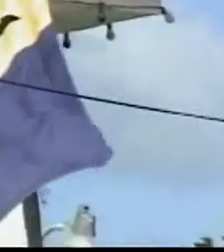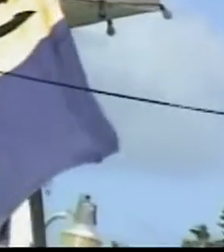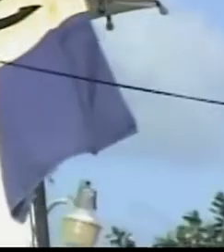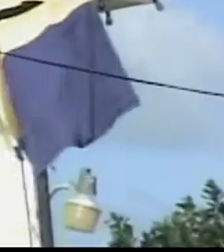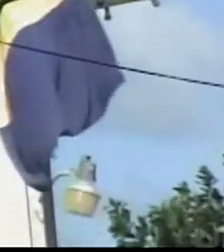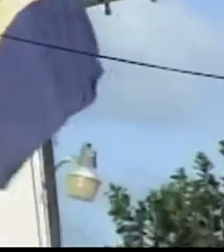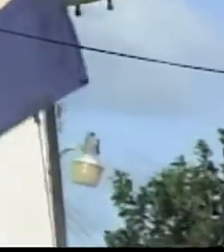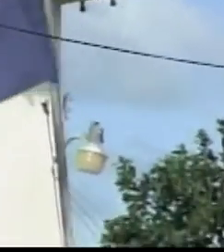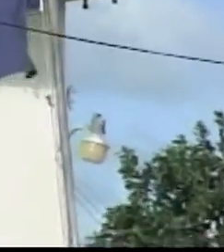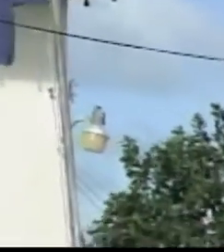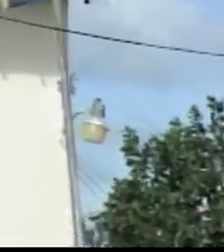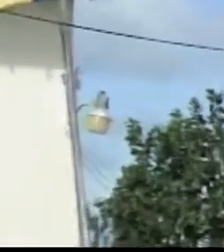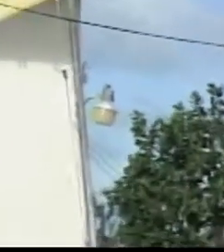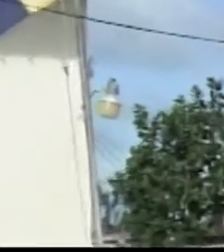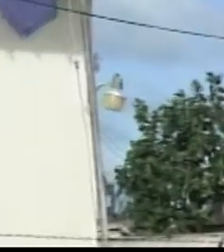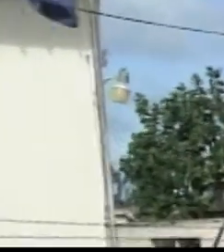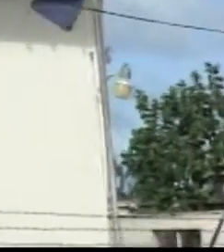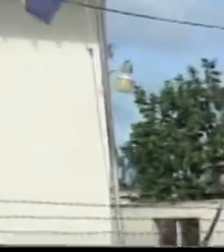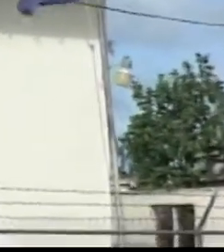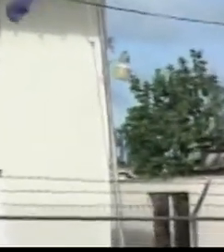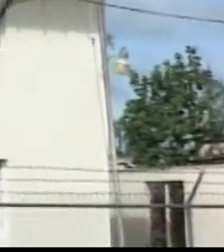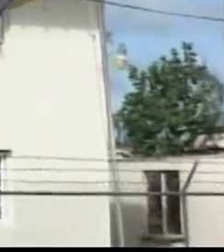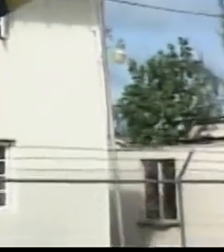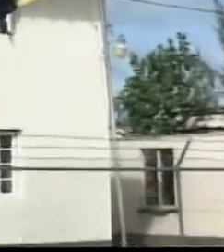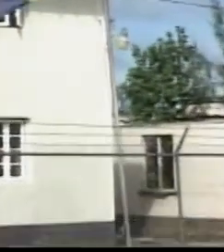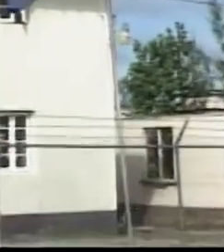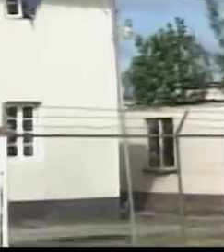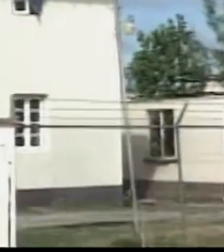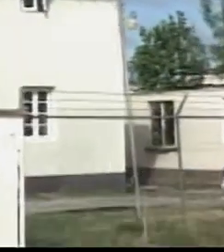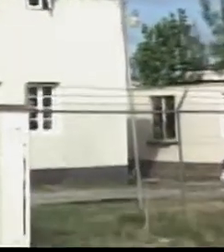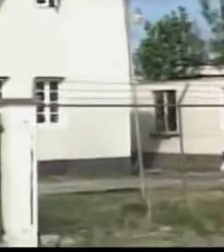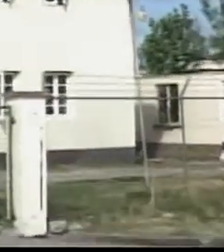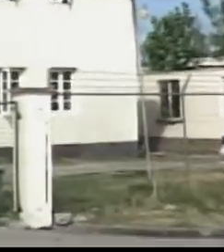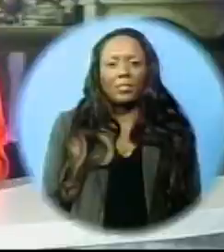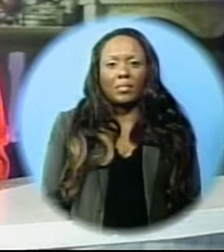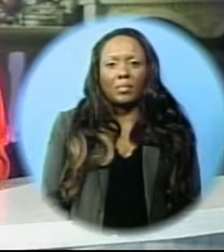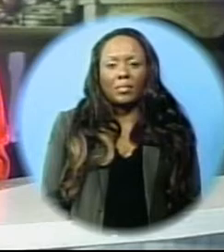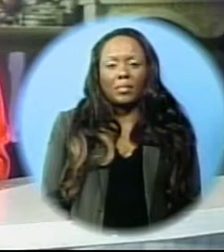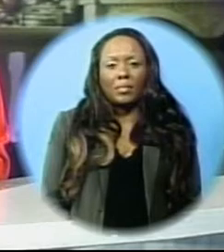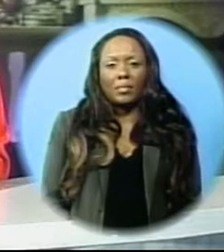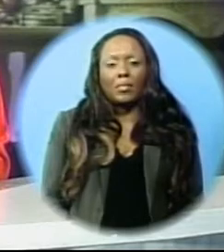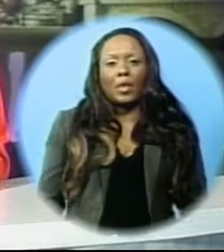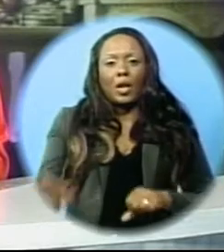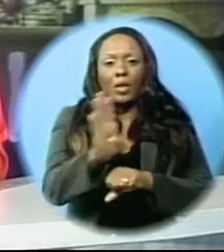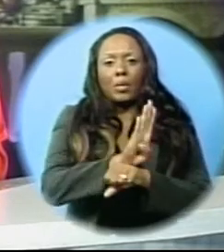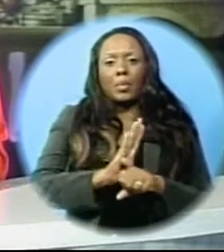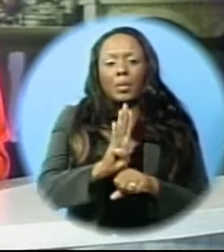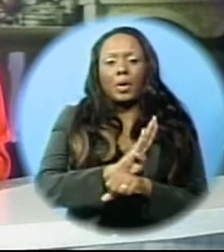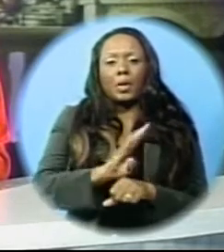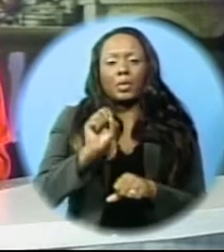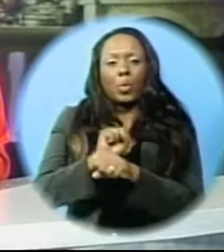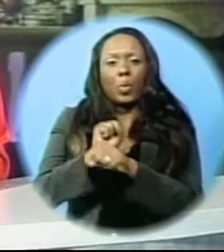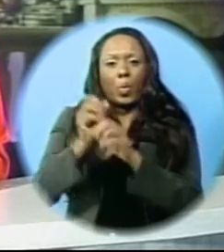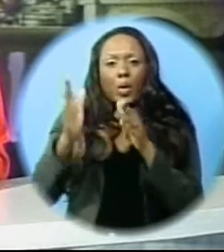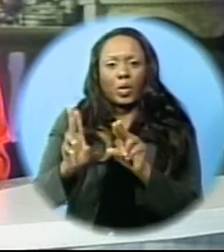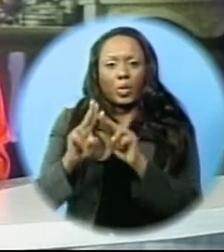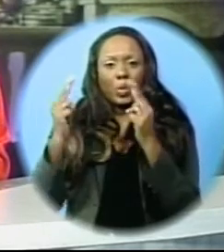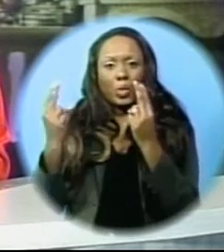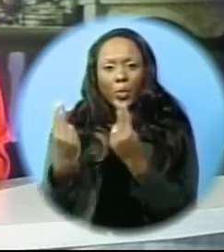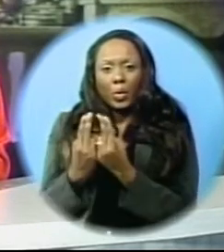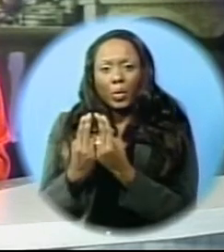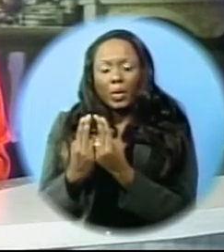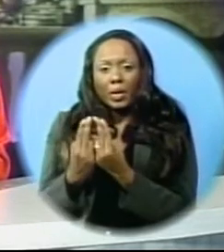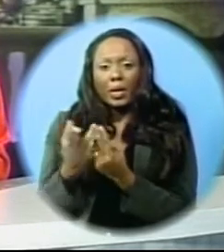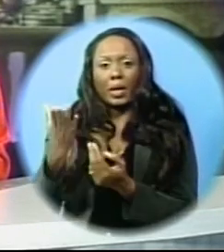last year, 20. Kishmar Senjis, CBC News. The Barbados Workers Union and its division at